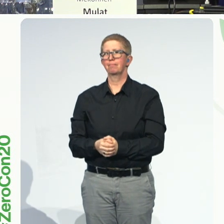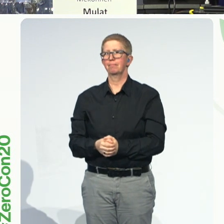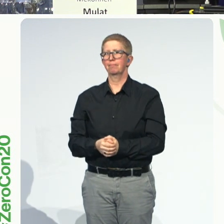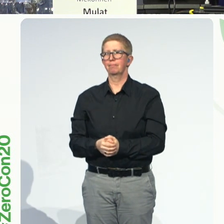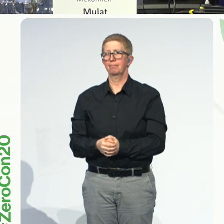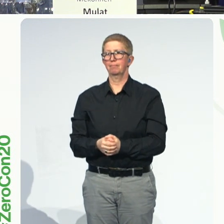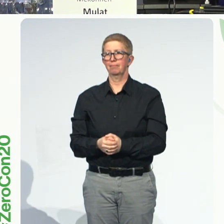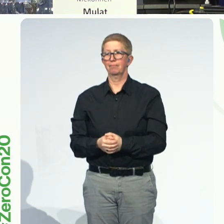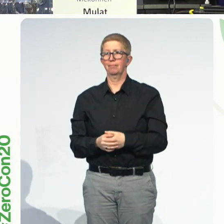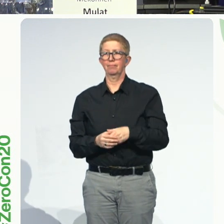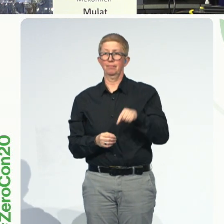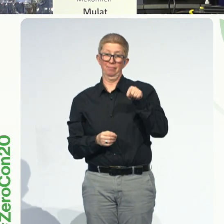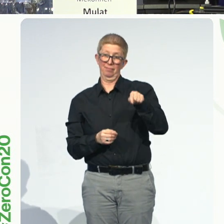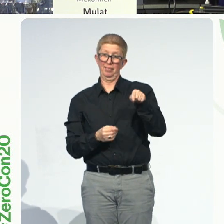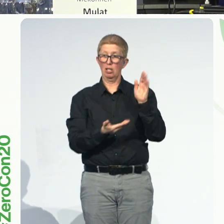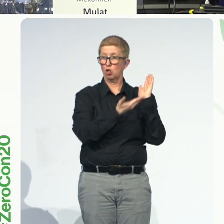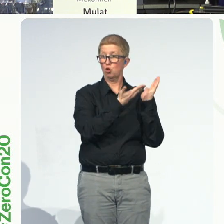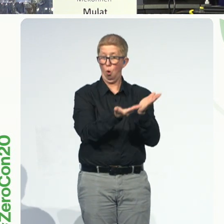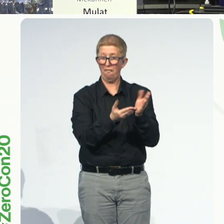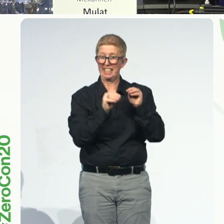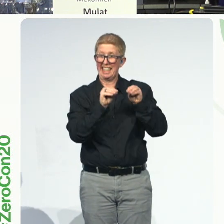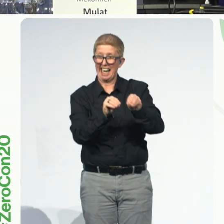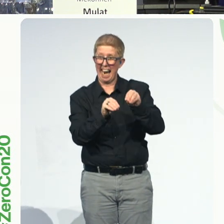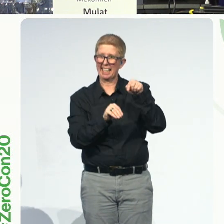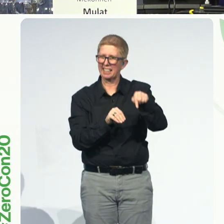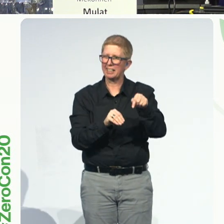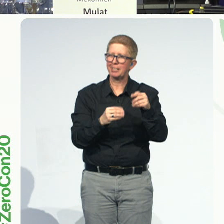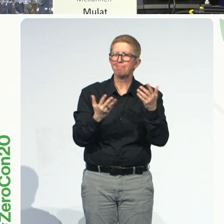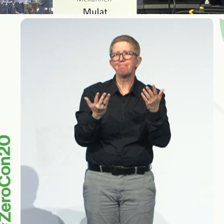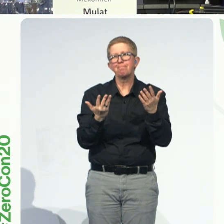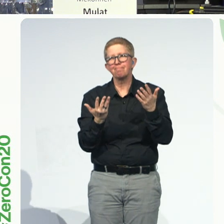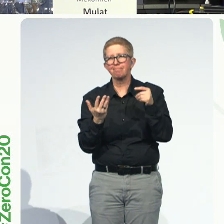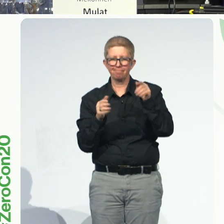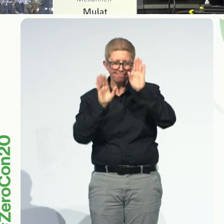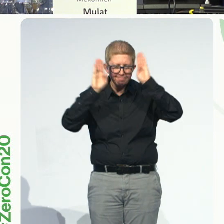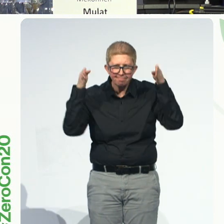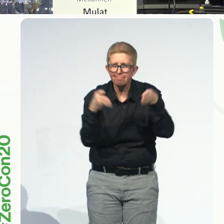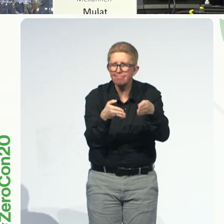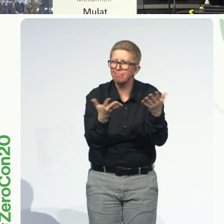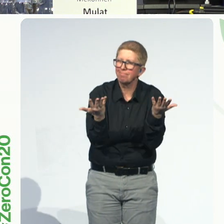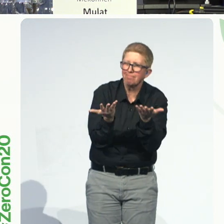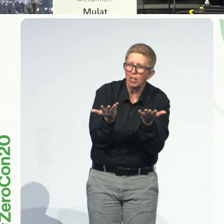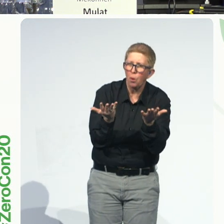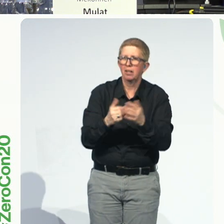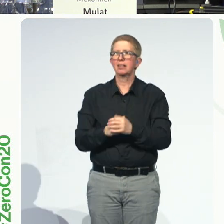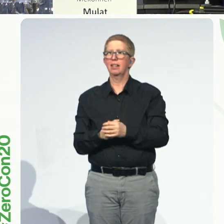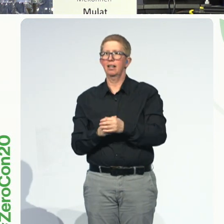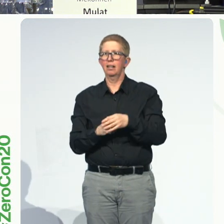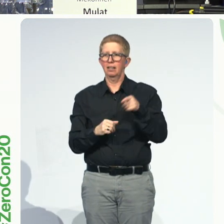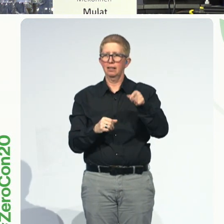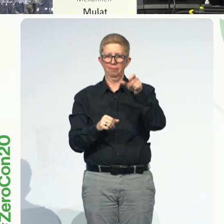in-service training was mainly focused for teachers